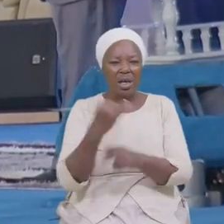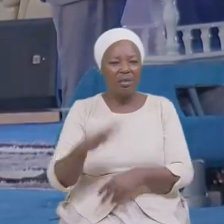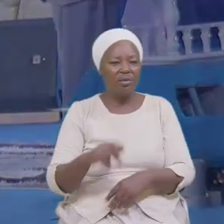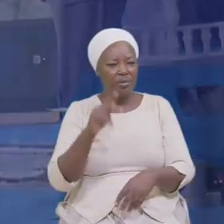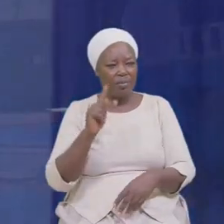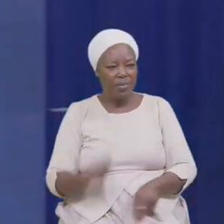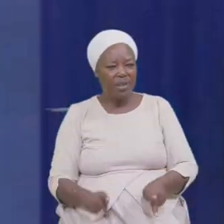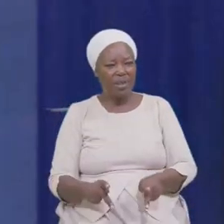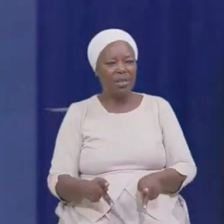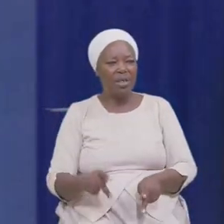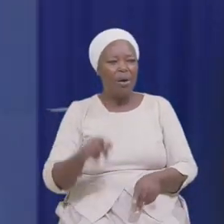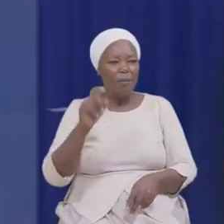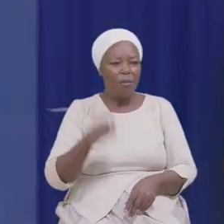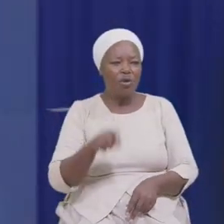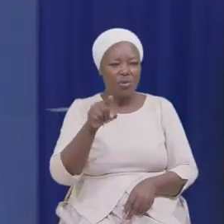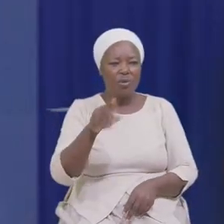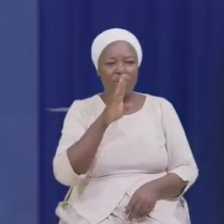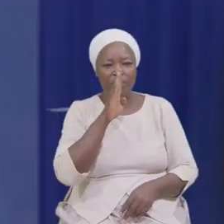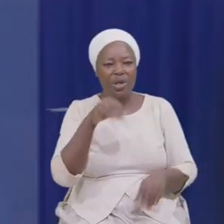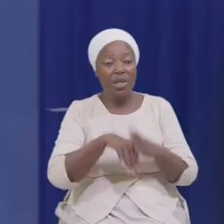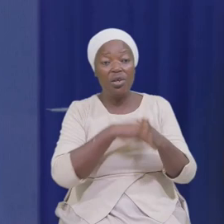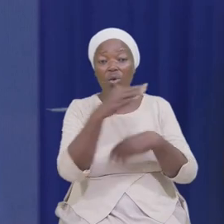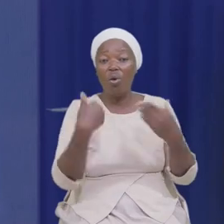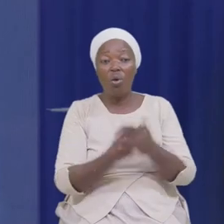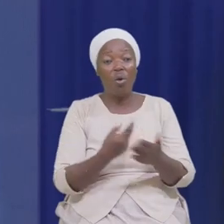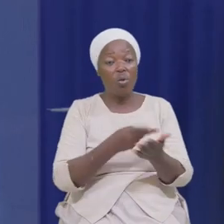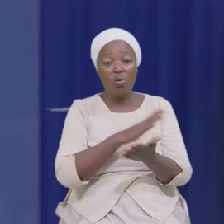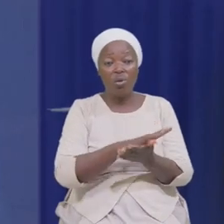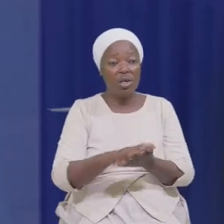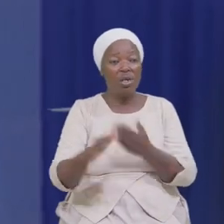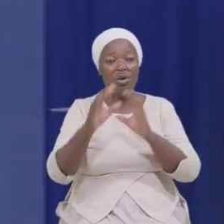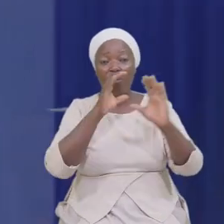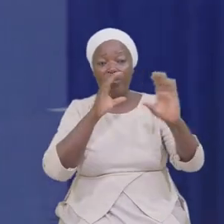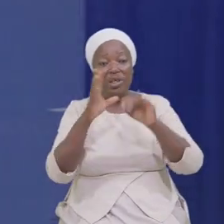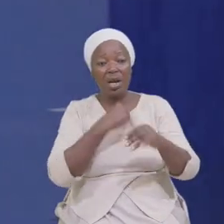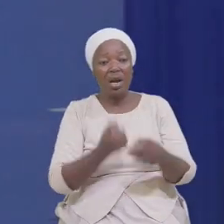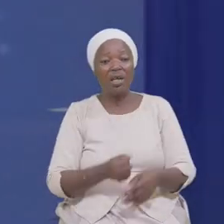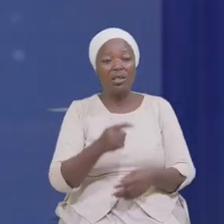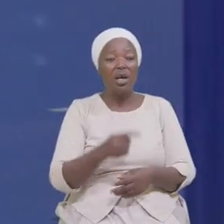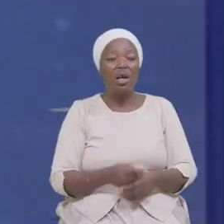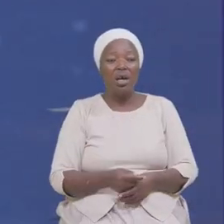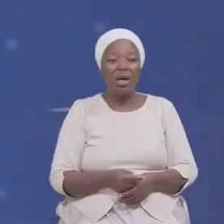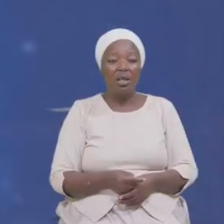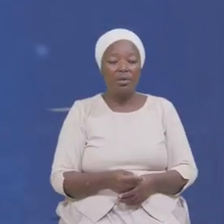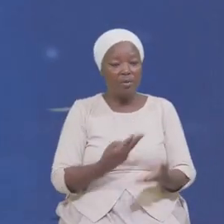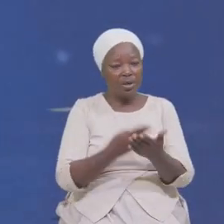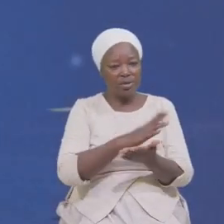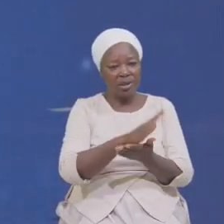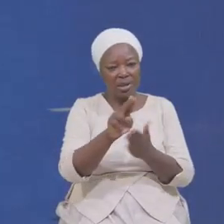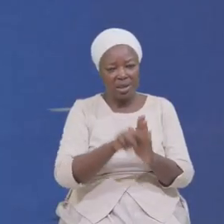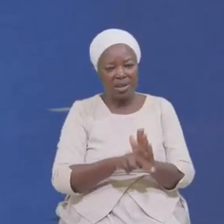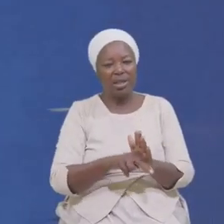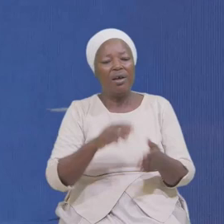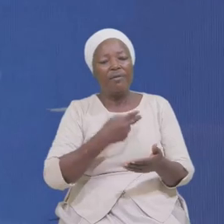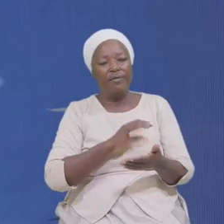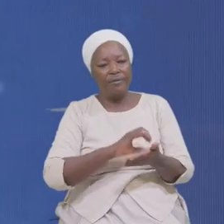be in all holy conversation and godliness? Then in verse 12, it says in verse